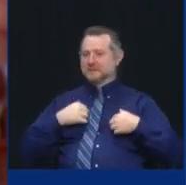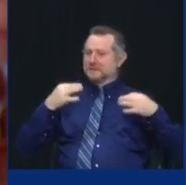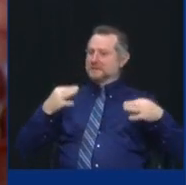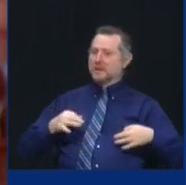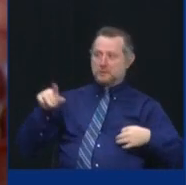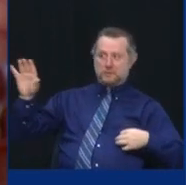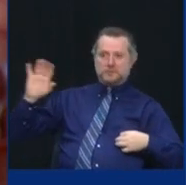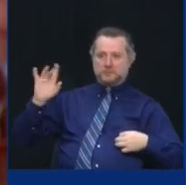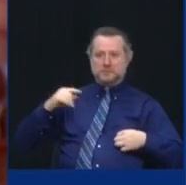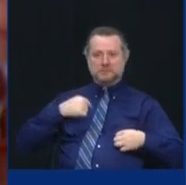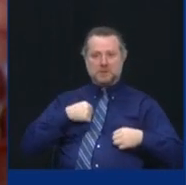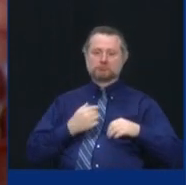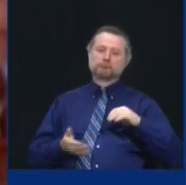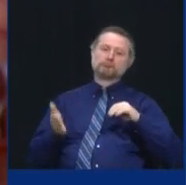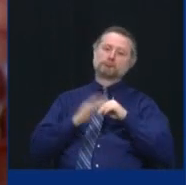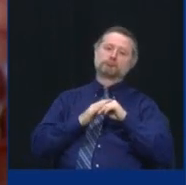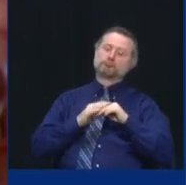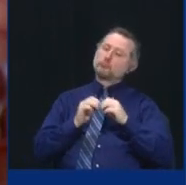higher.